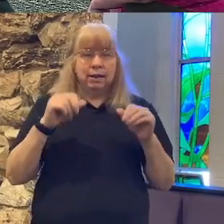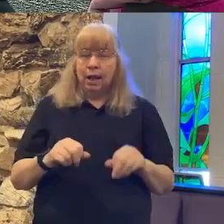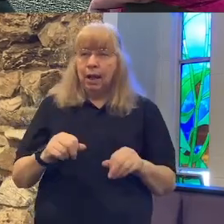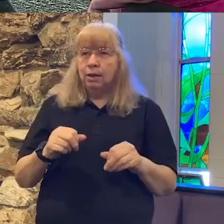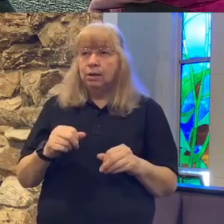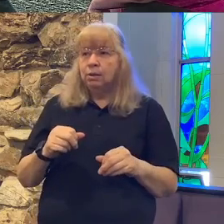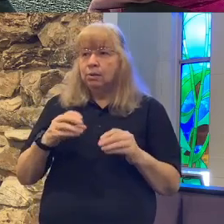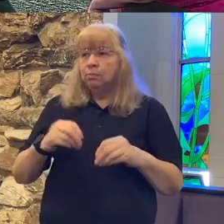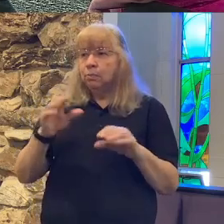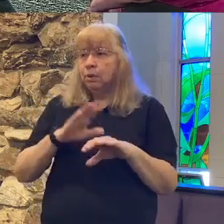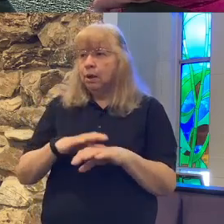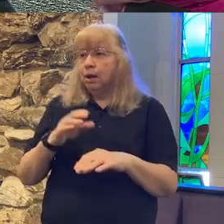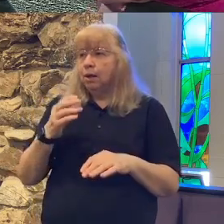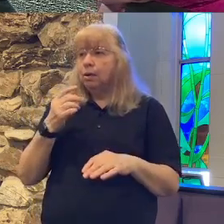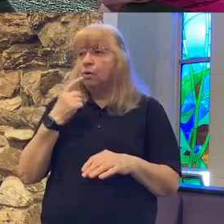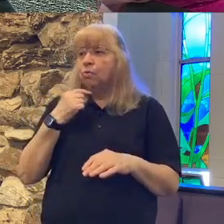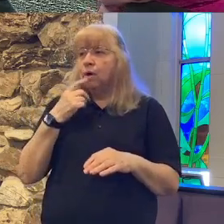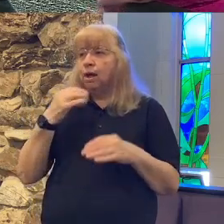why?